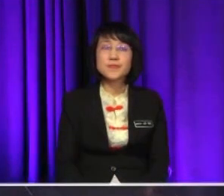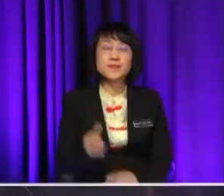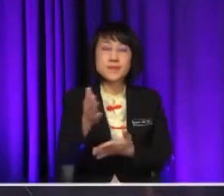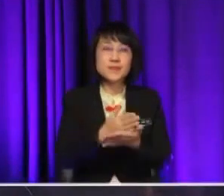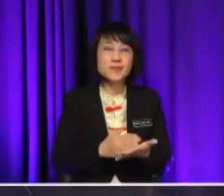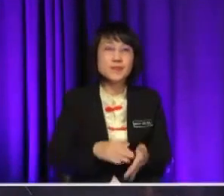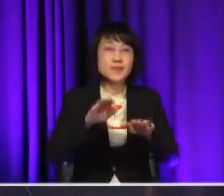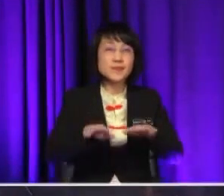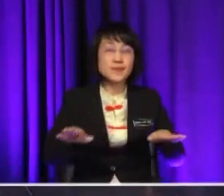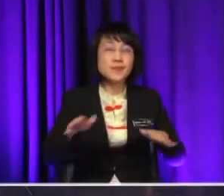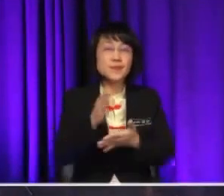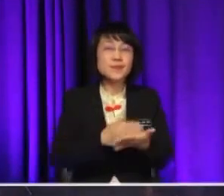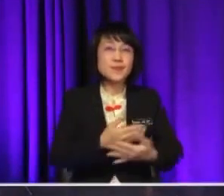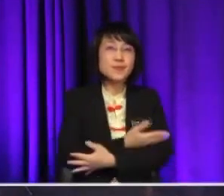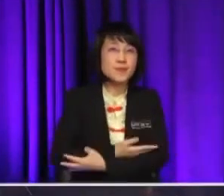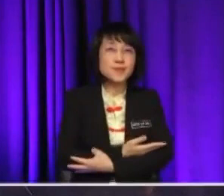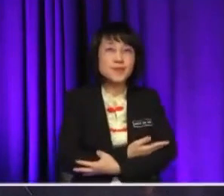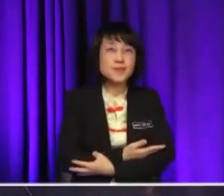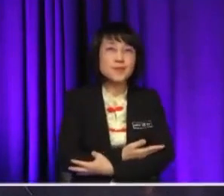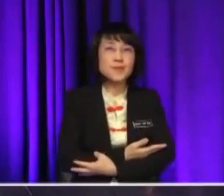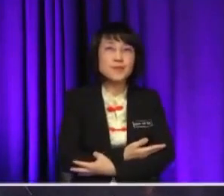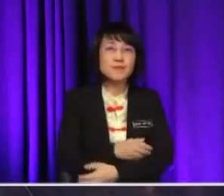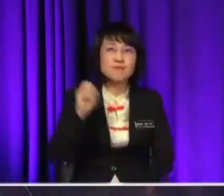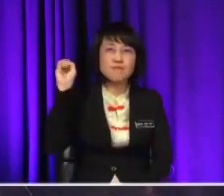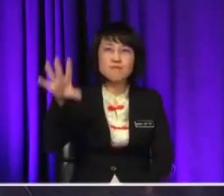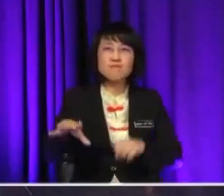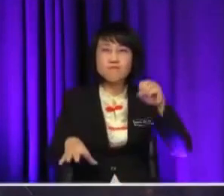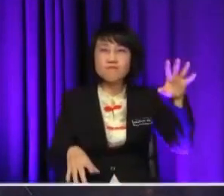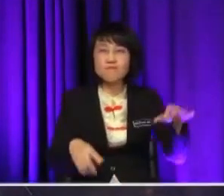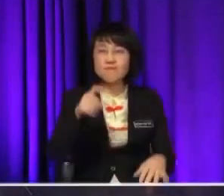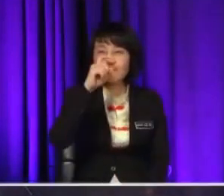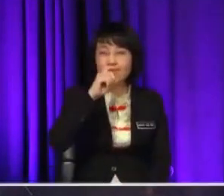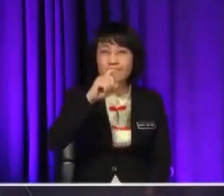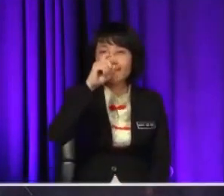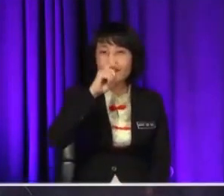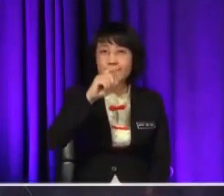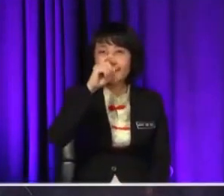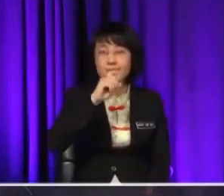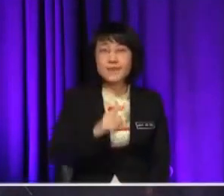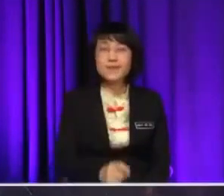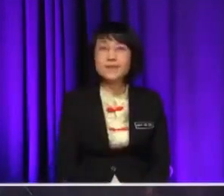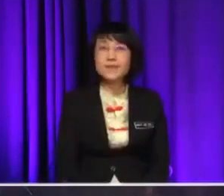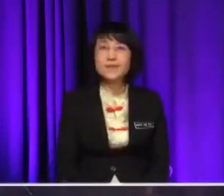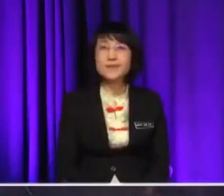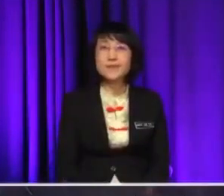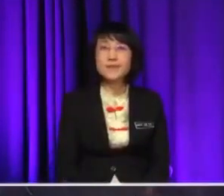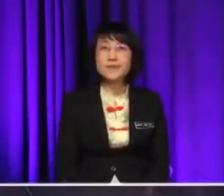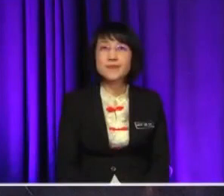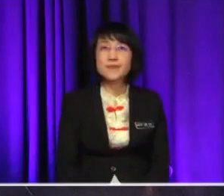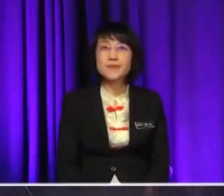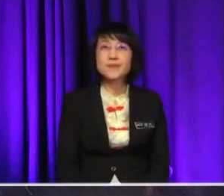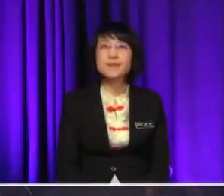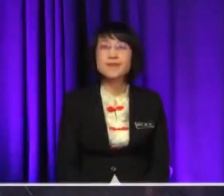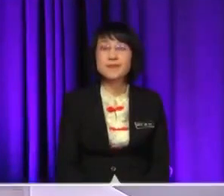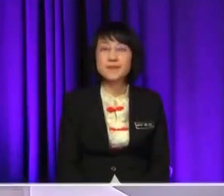children, some babies tend to throw their toys about, or they know which exact toy makes the worst